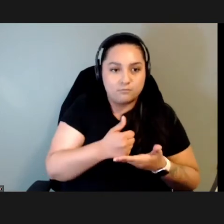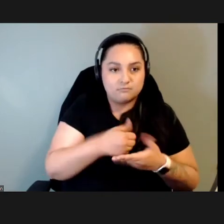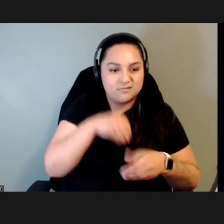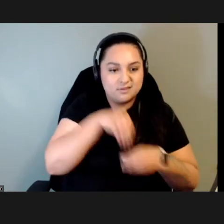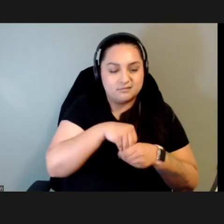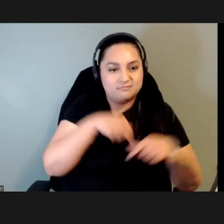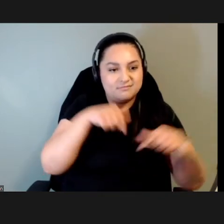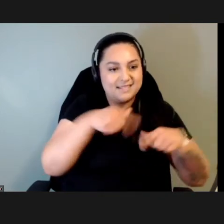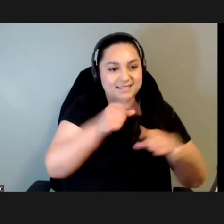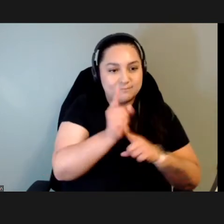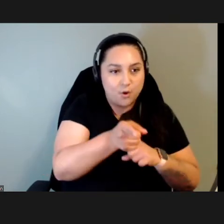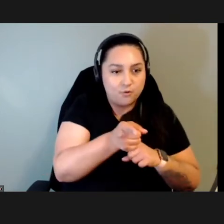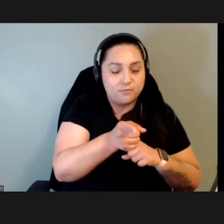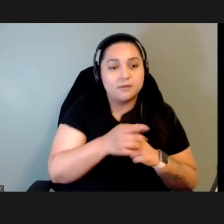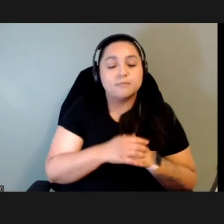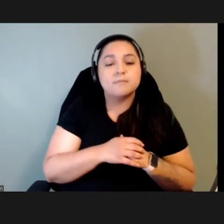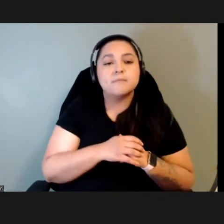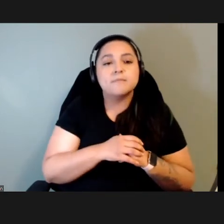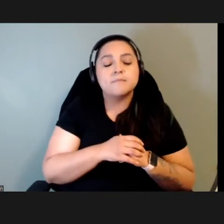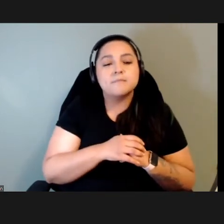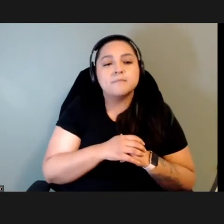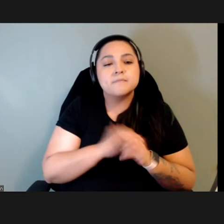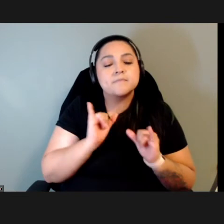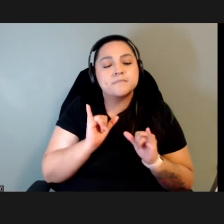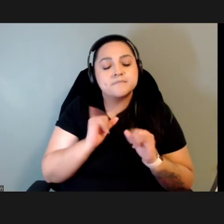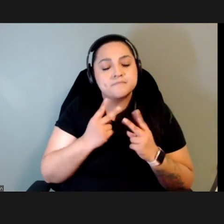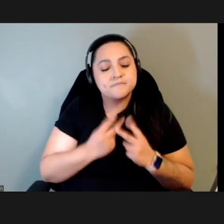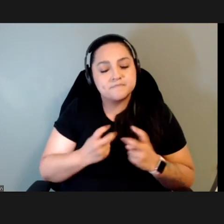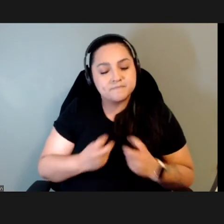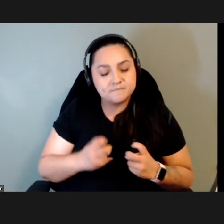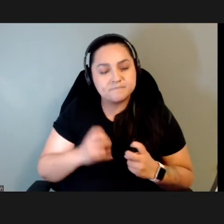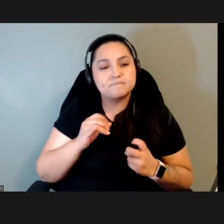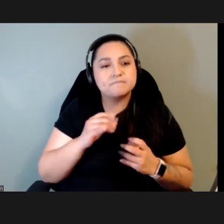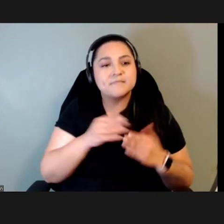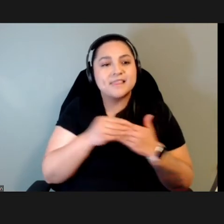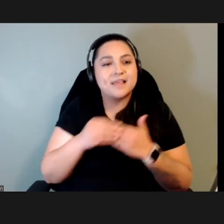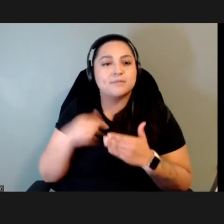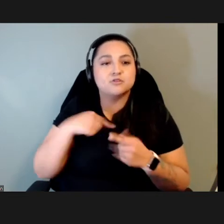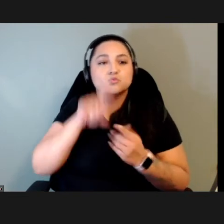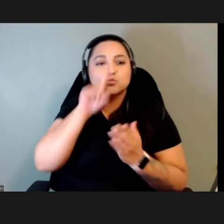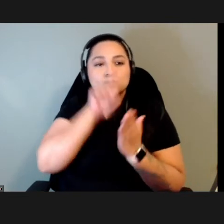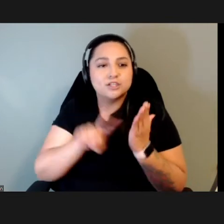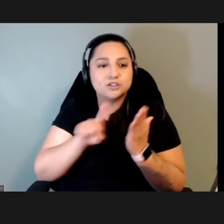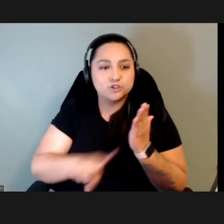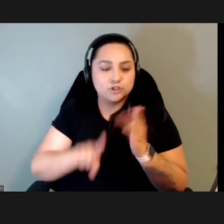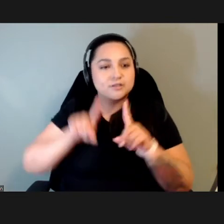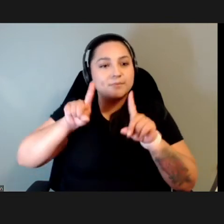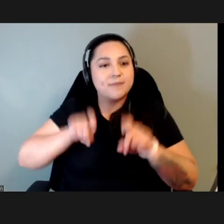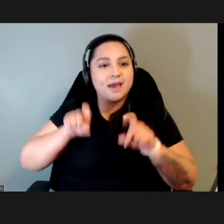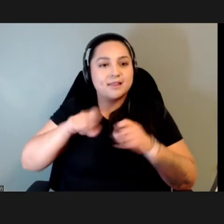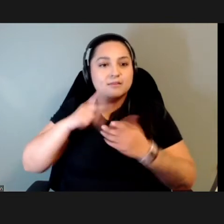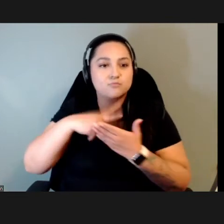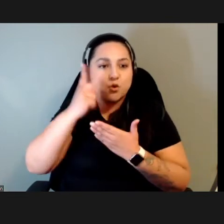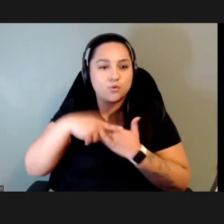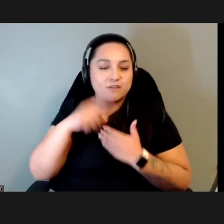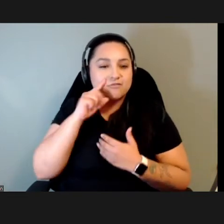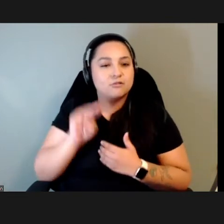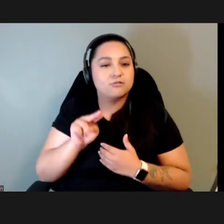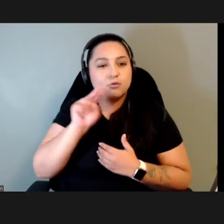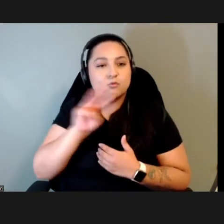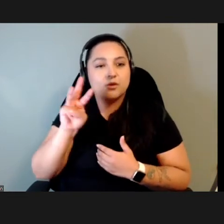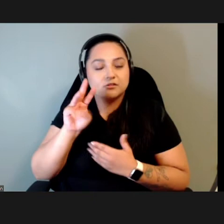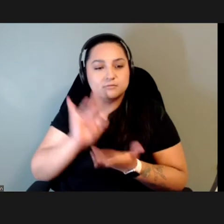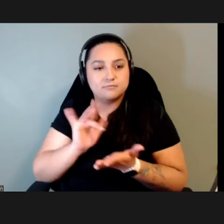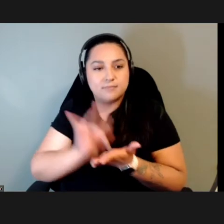This inquiry led me to research and design a pilot program for Northwestern Medicine to support